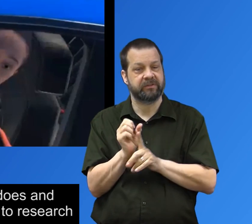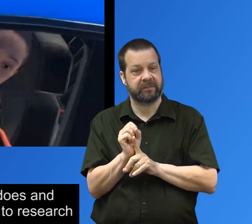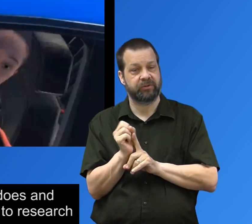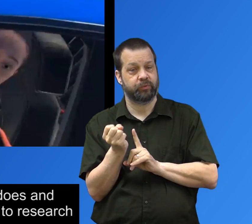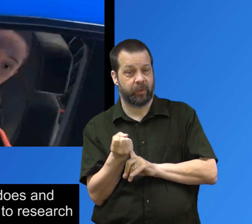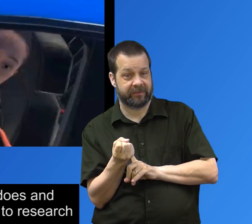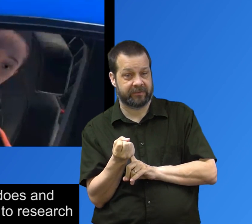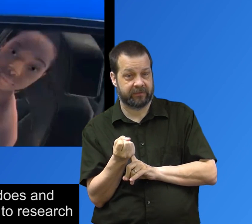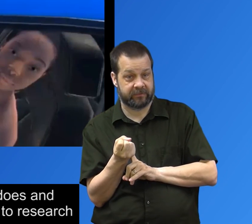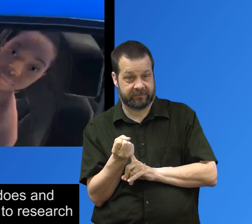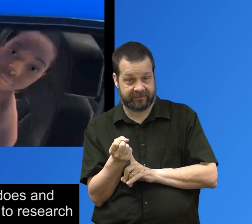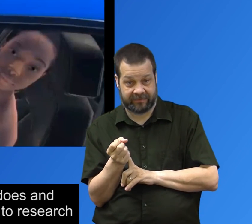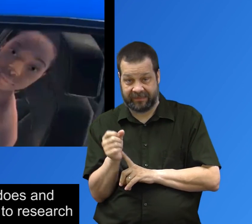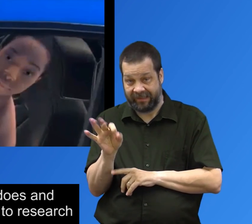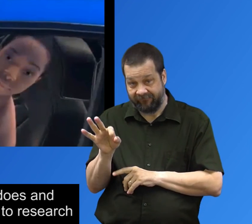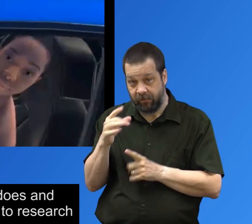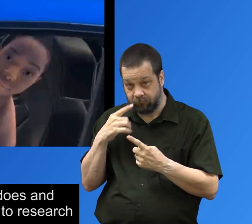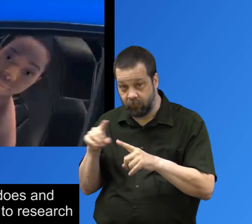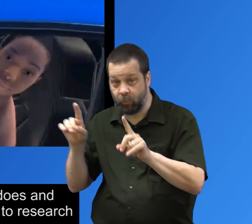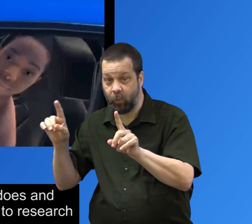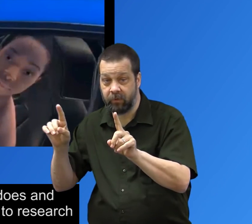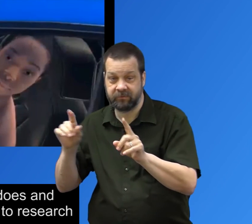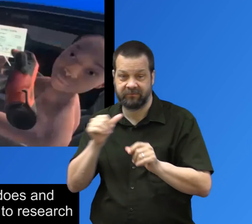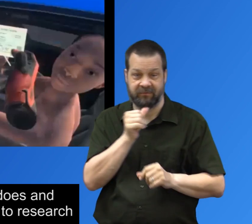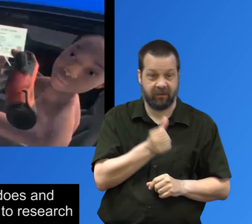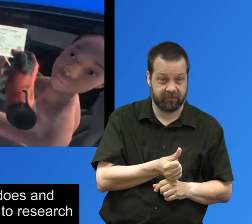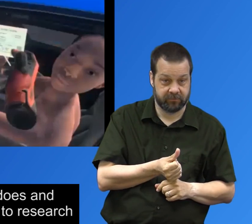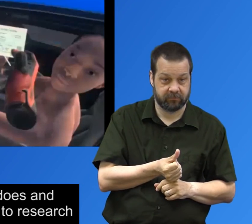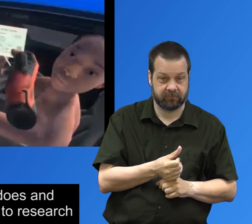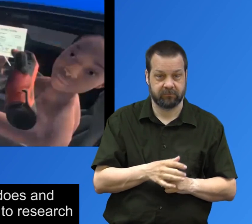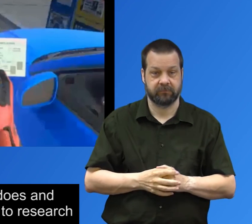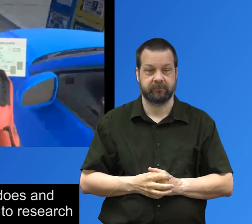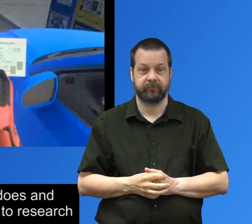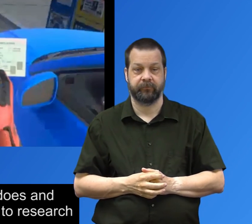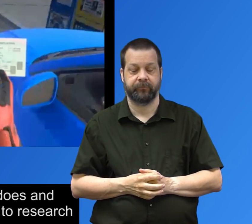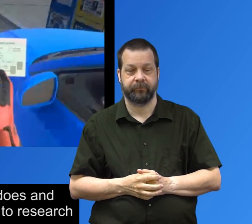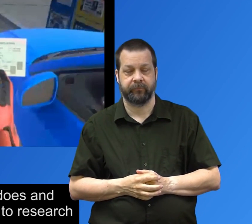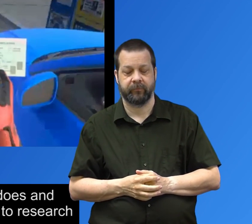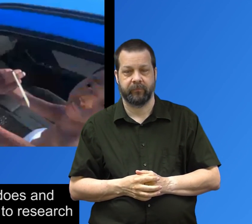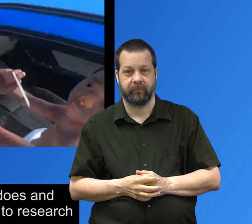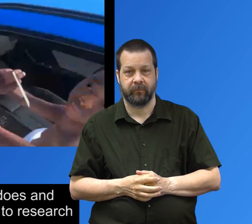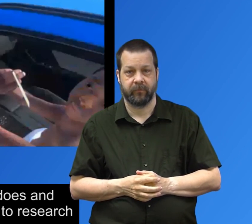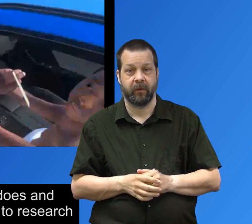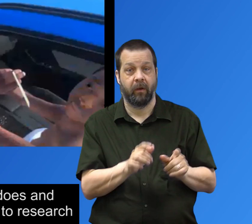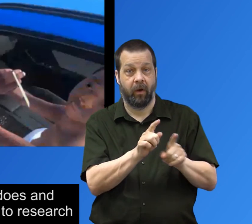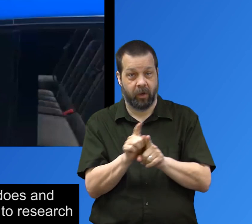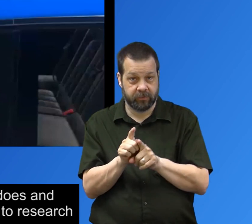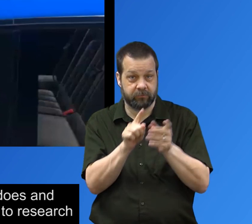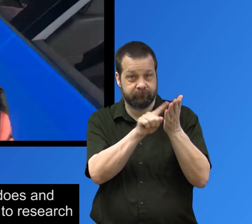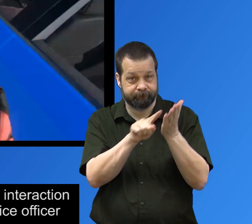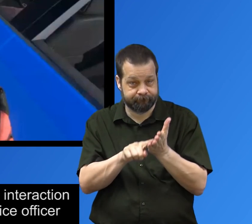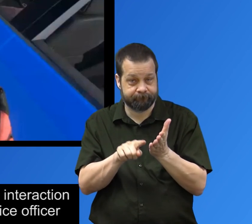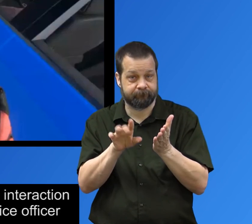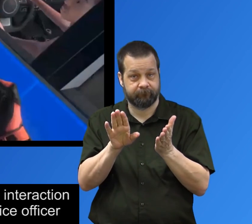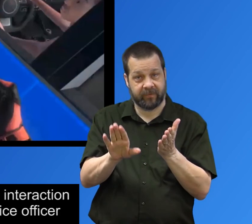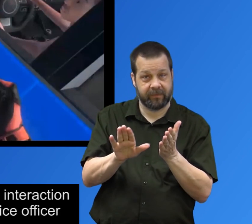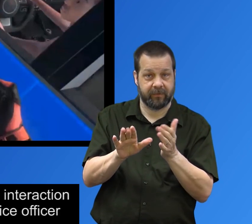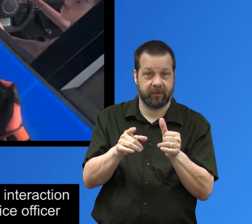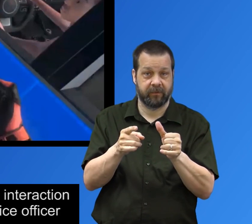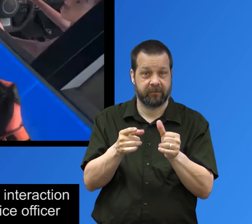simulations, finding out what does and doesn't help on the job. Artemis will also allow us to research